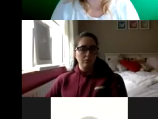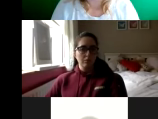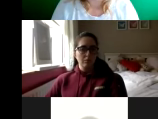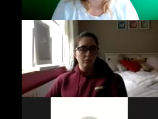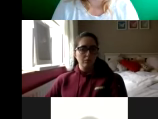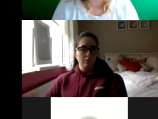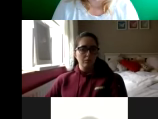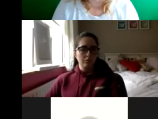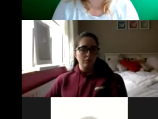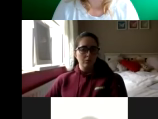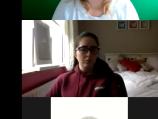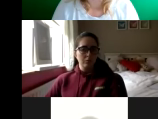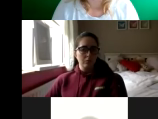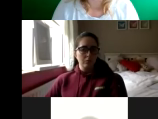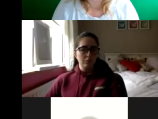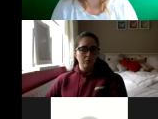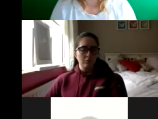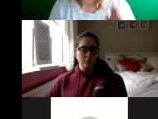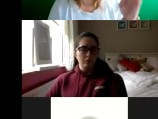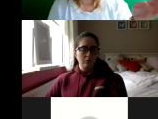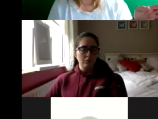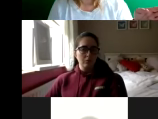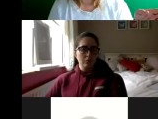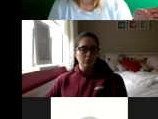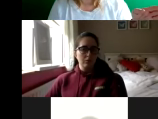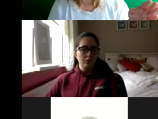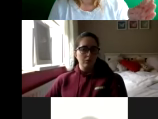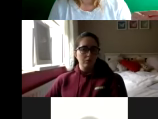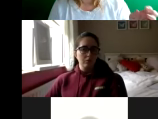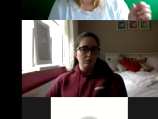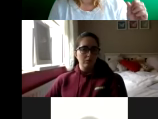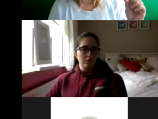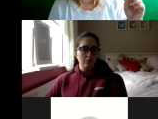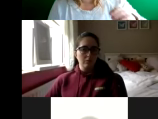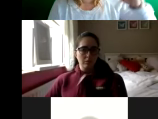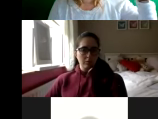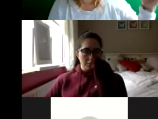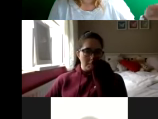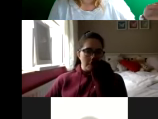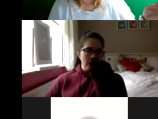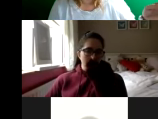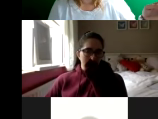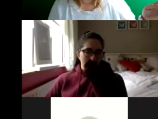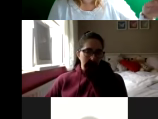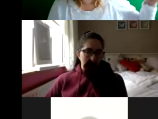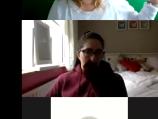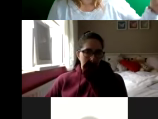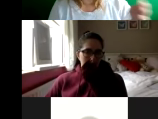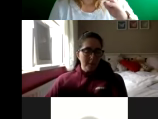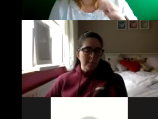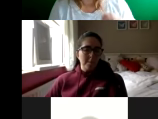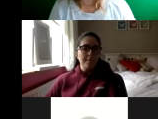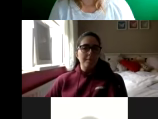Illocutionary acts like these, they also occur in ISL. So we've seen some this morning with Alissa. We've talked about them